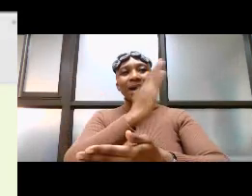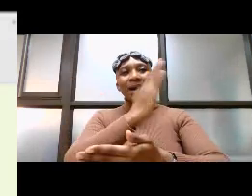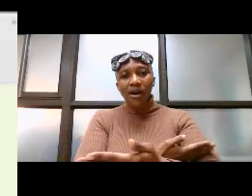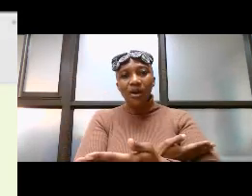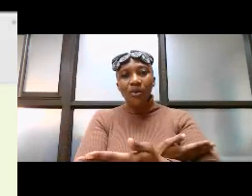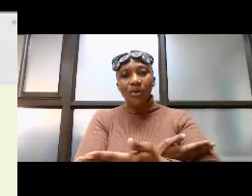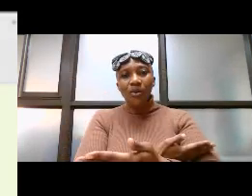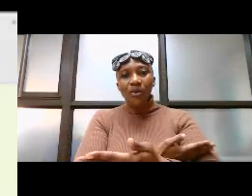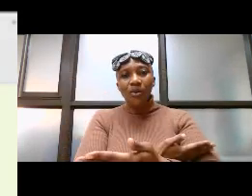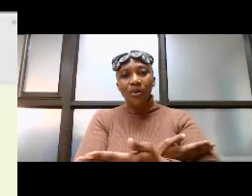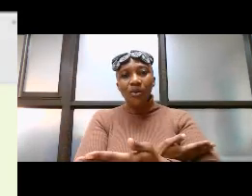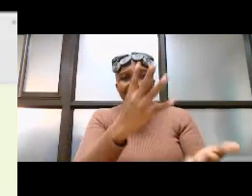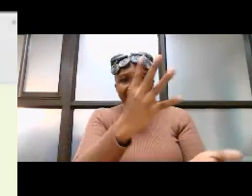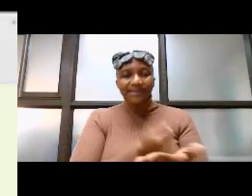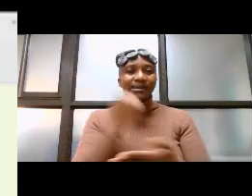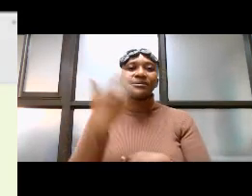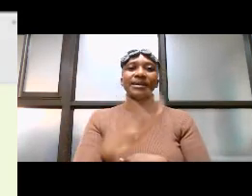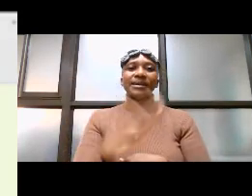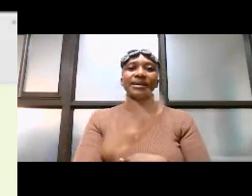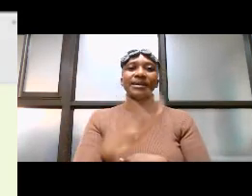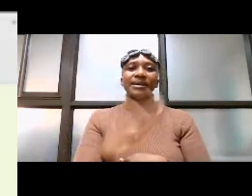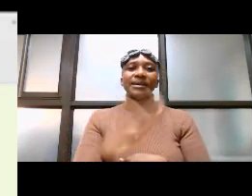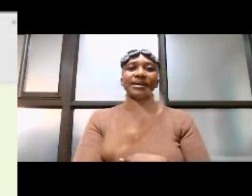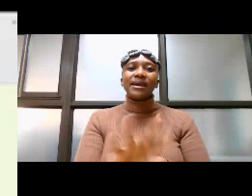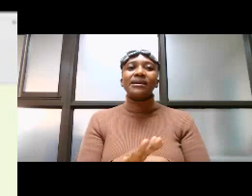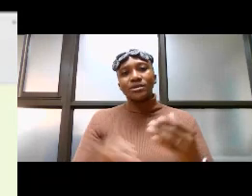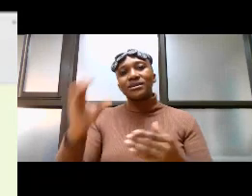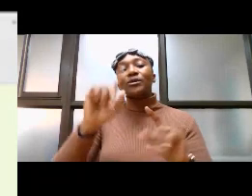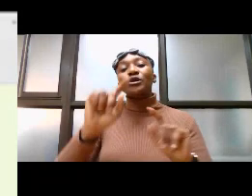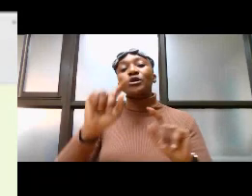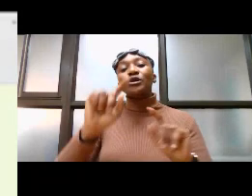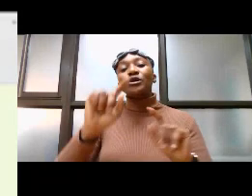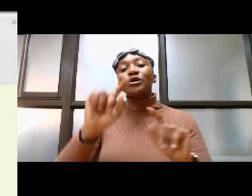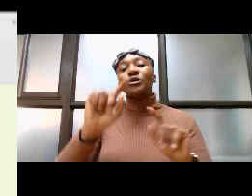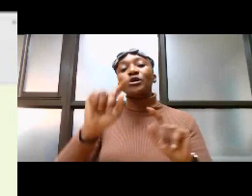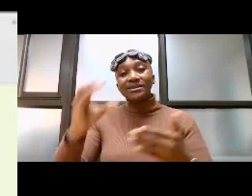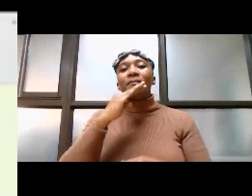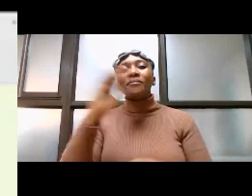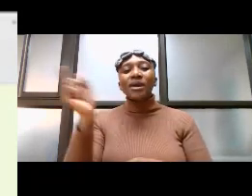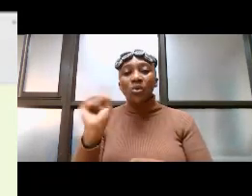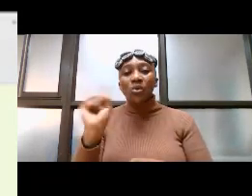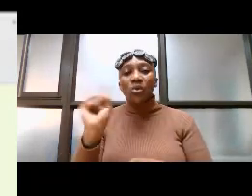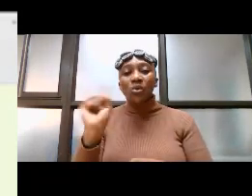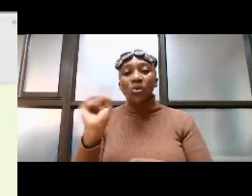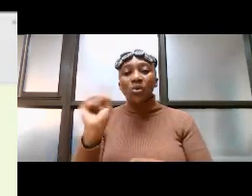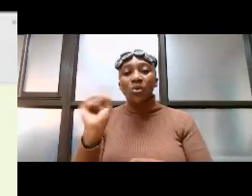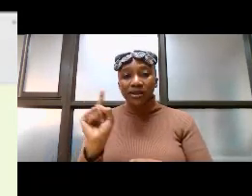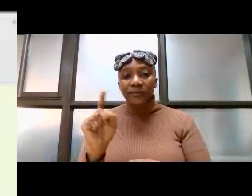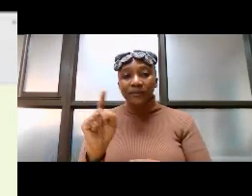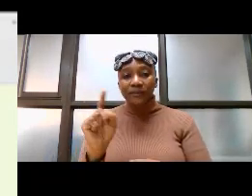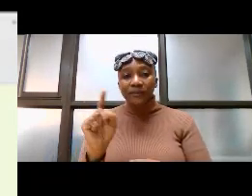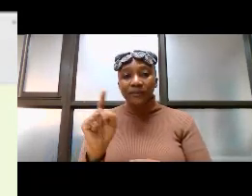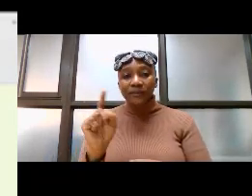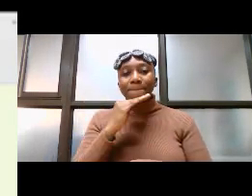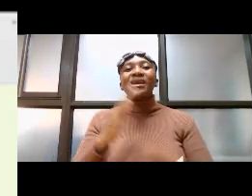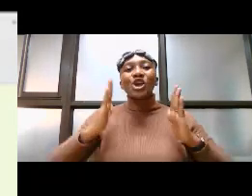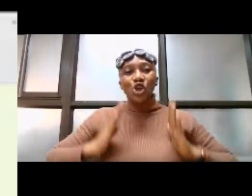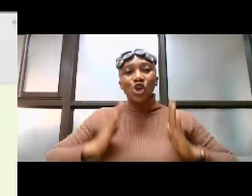colonialism. So I start by saying colonialism dehumanizes the colonized.